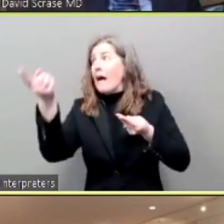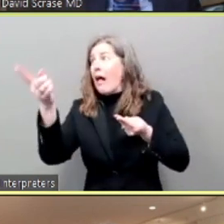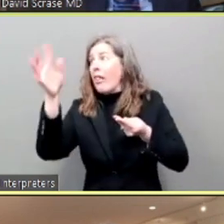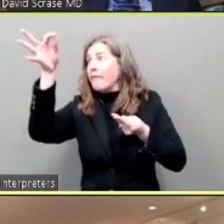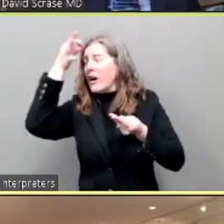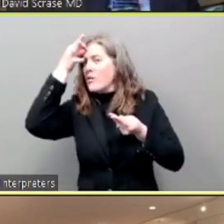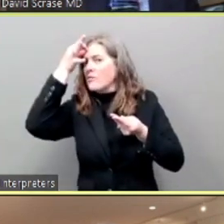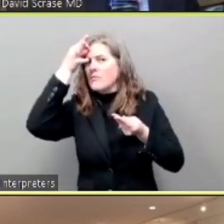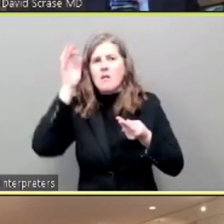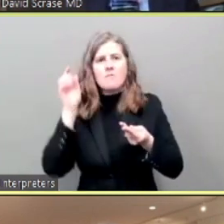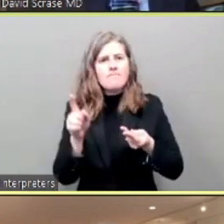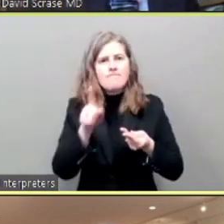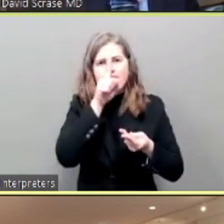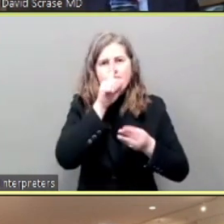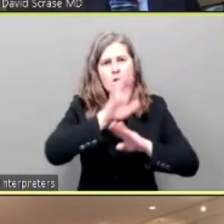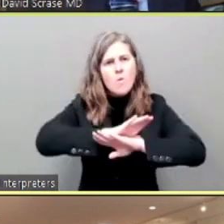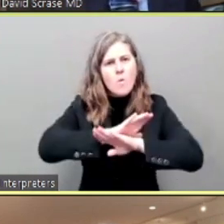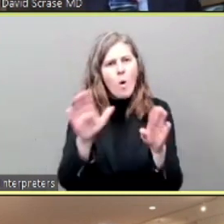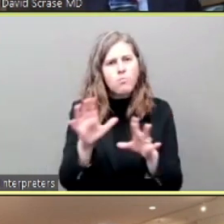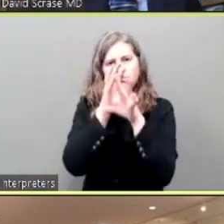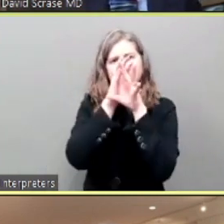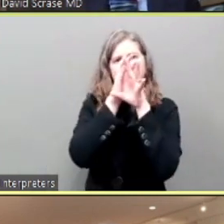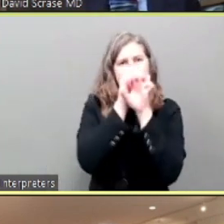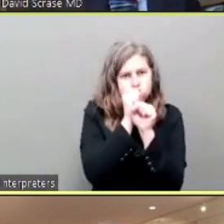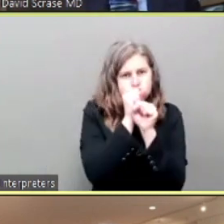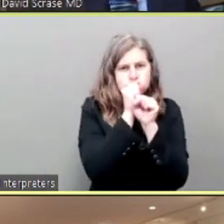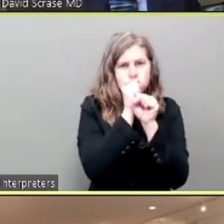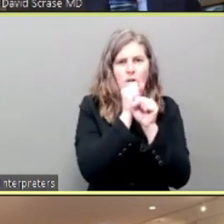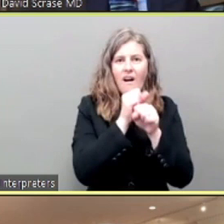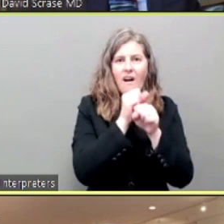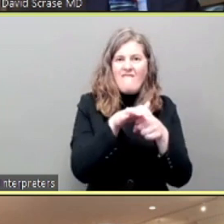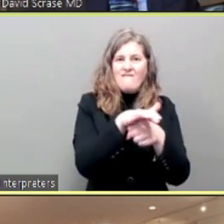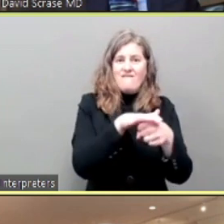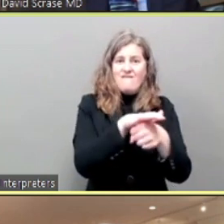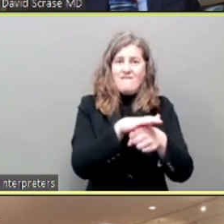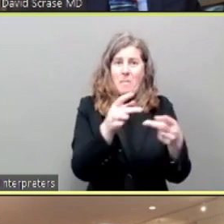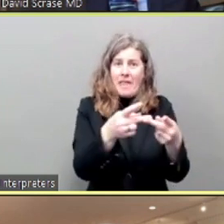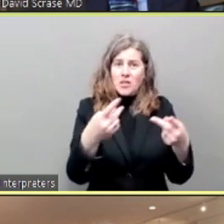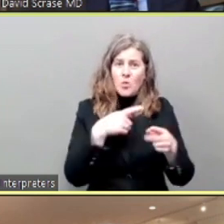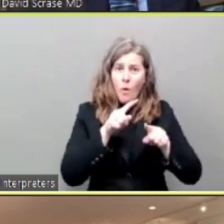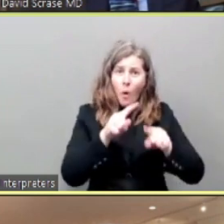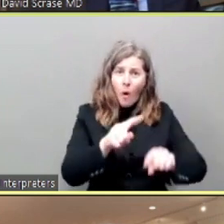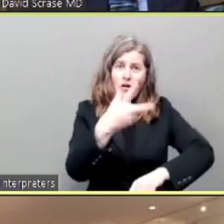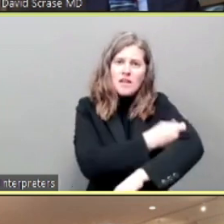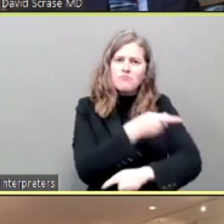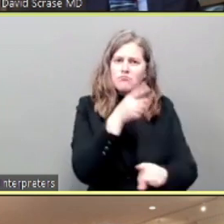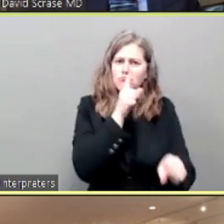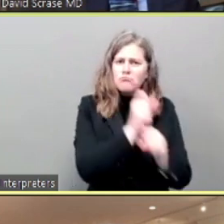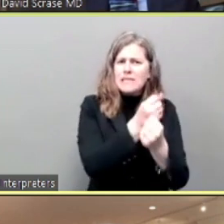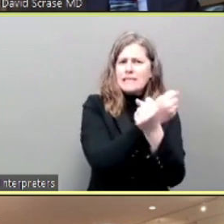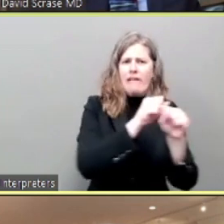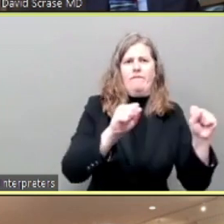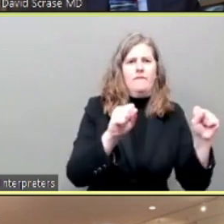not share that information. Vaccine sites are safe. Next slide.